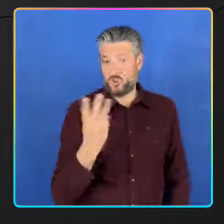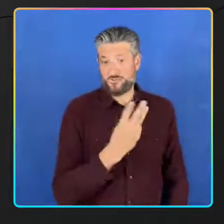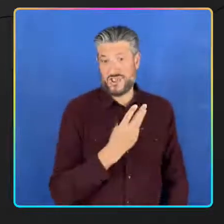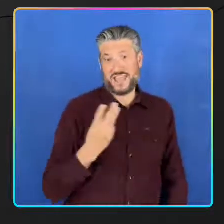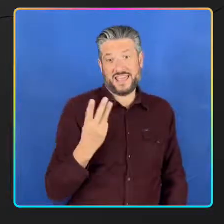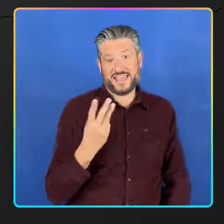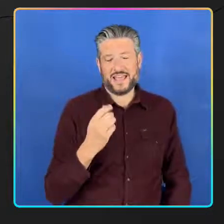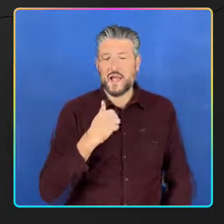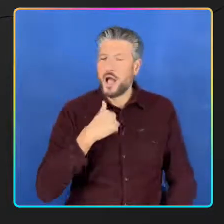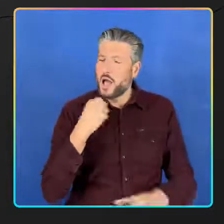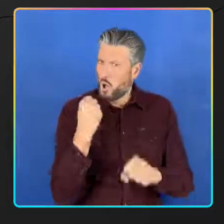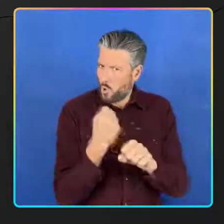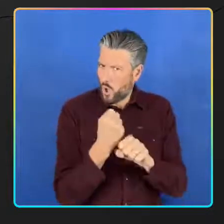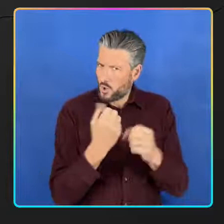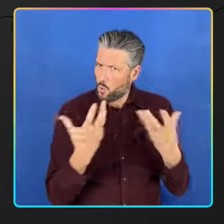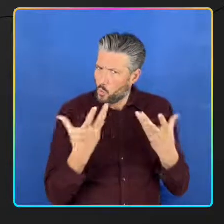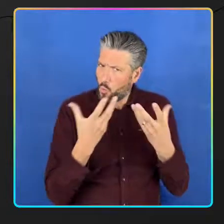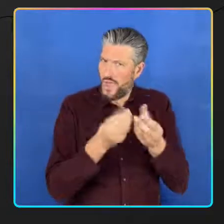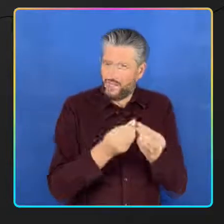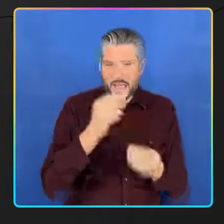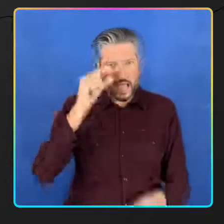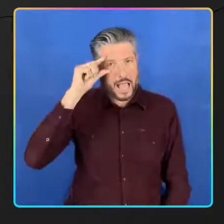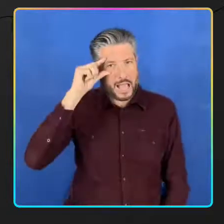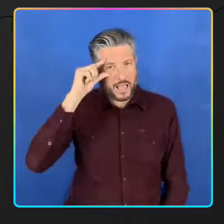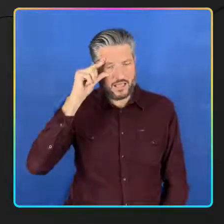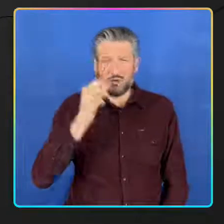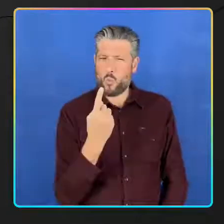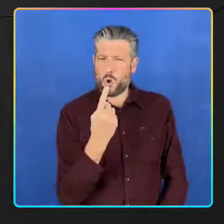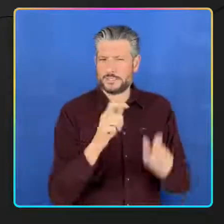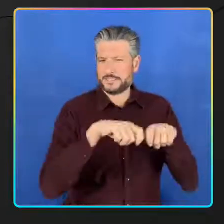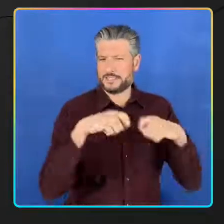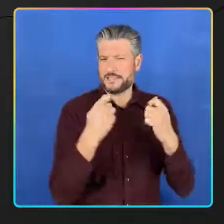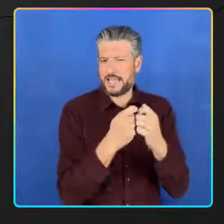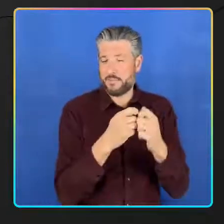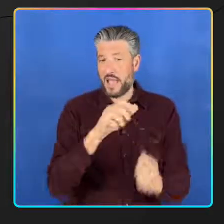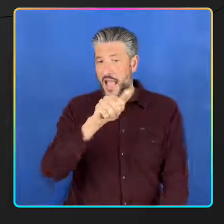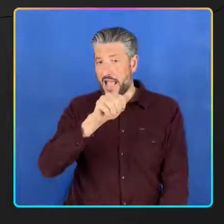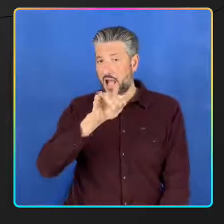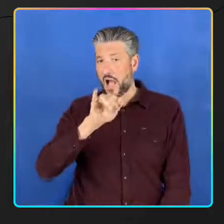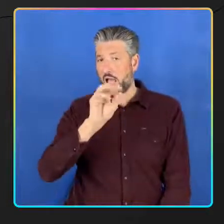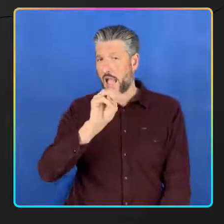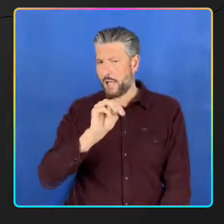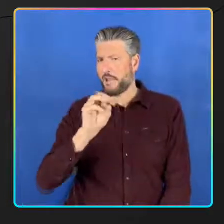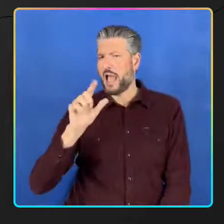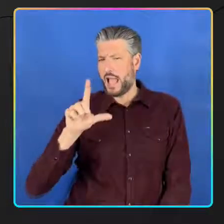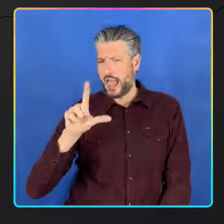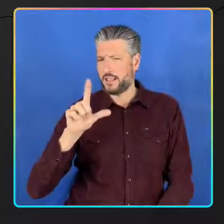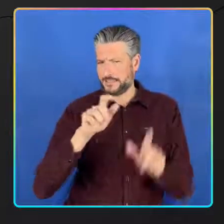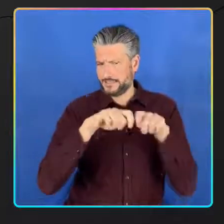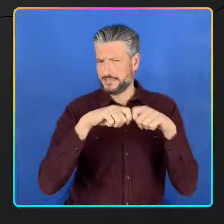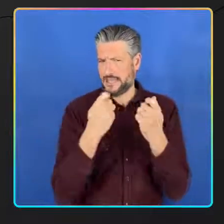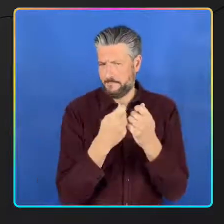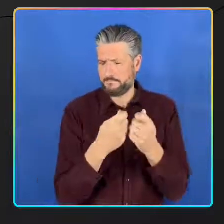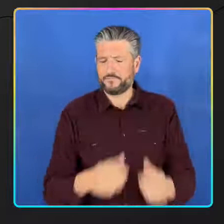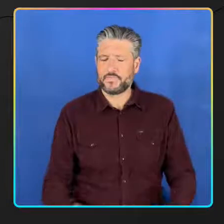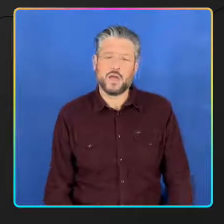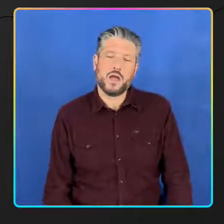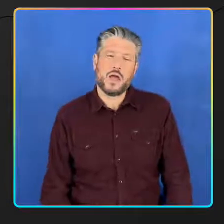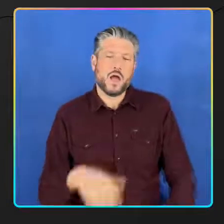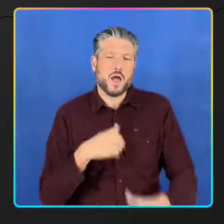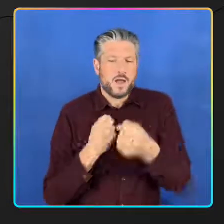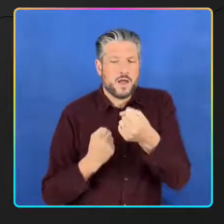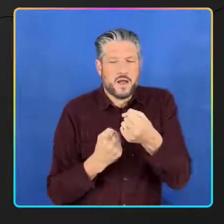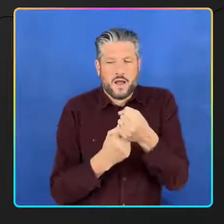the same team as Henk, which is the AI/ML team. And in advocacy, we typically say that there's like 3